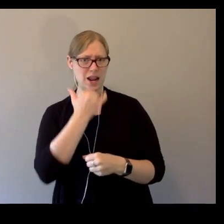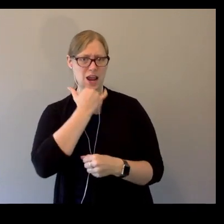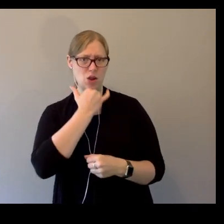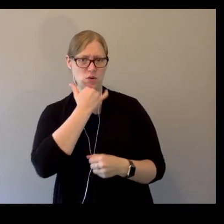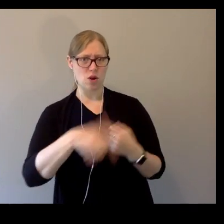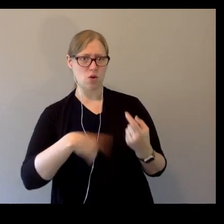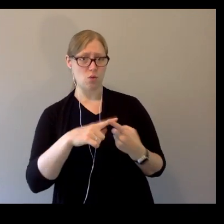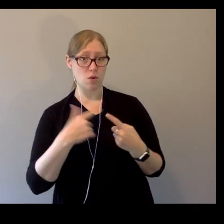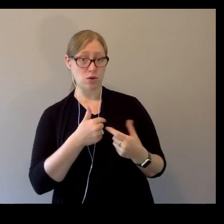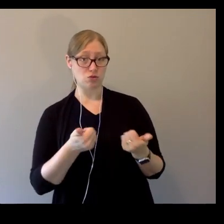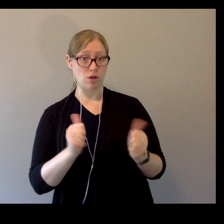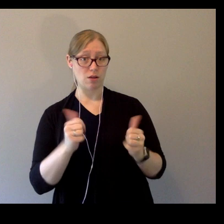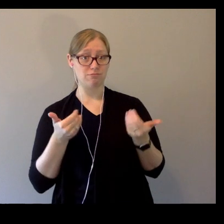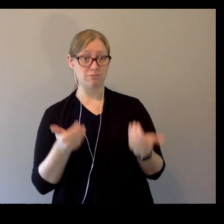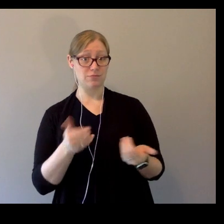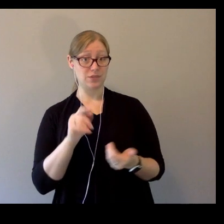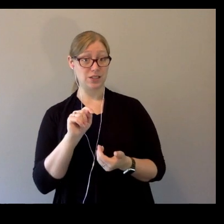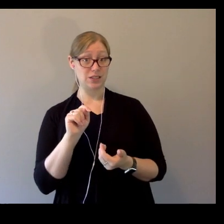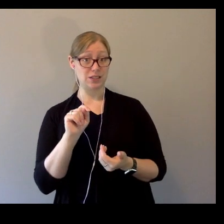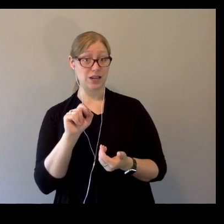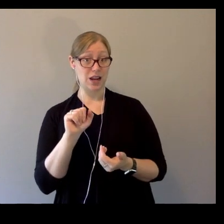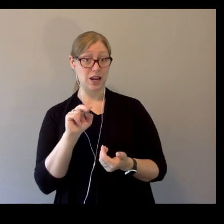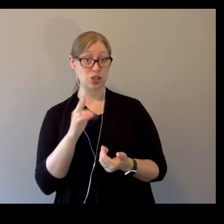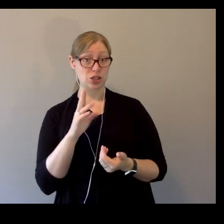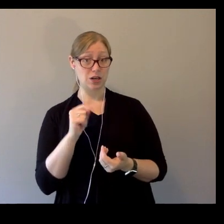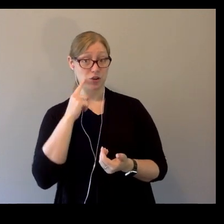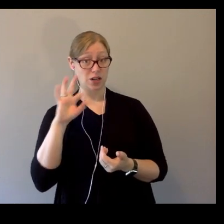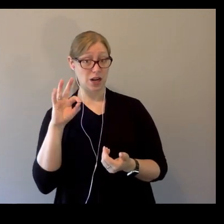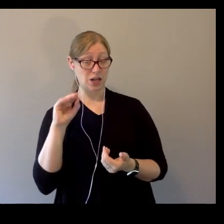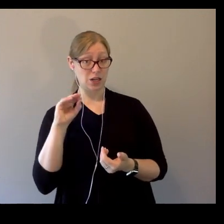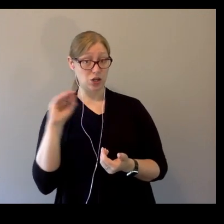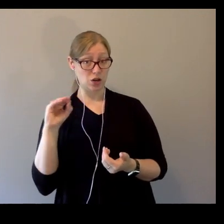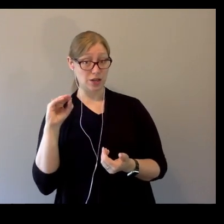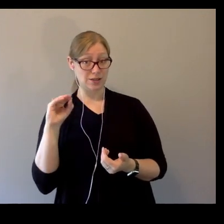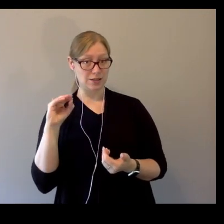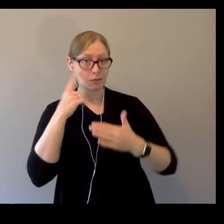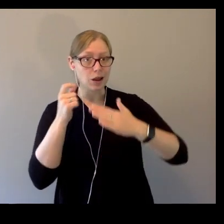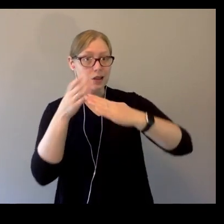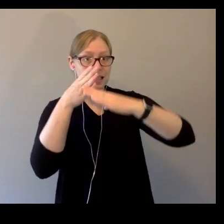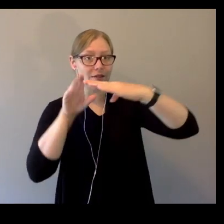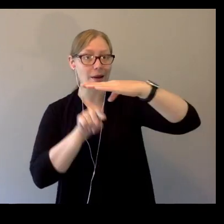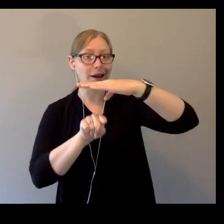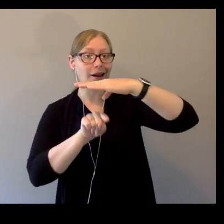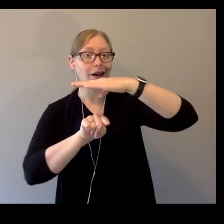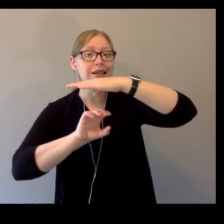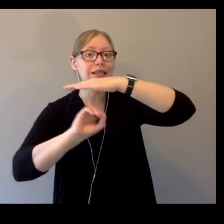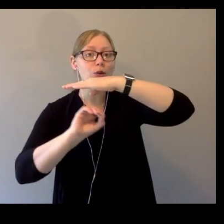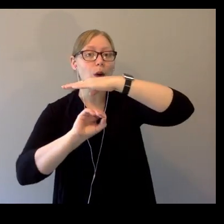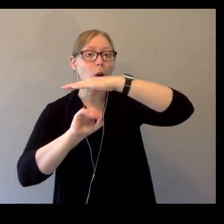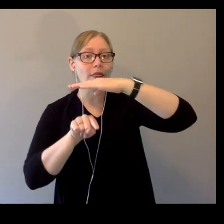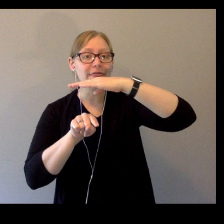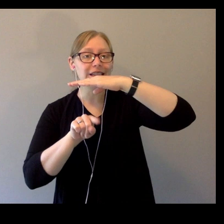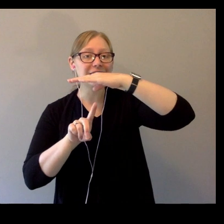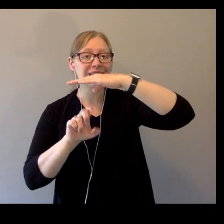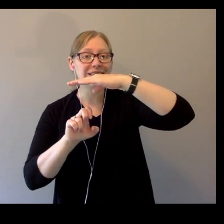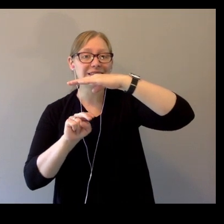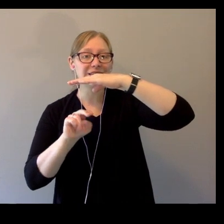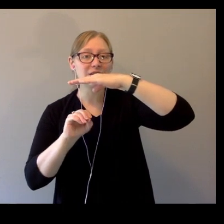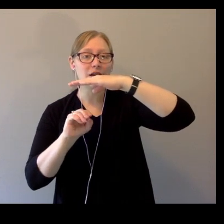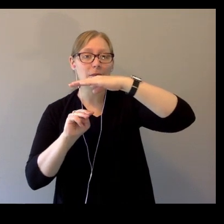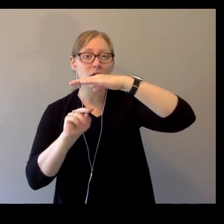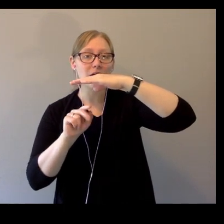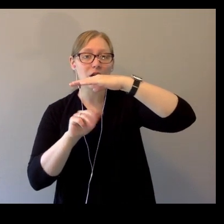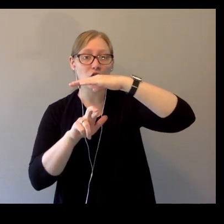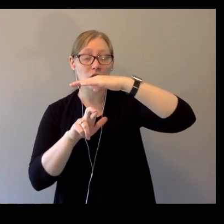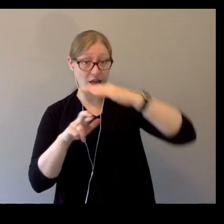take the tangent of 90 degrees is because our denominator, we're dividing by 0, because your calculator is doing the same thing you